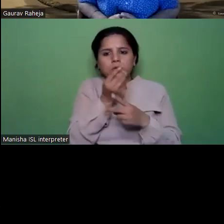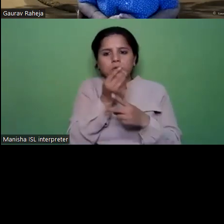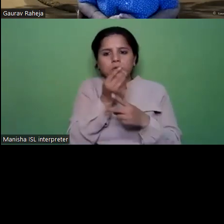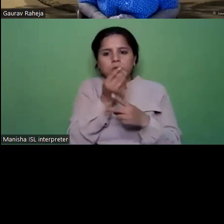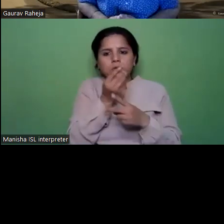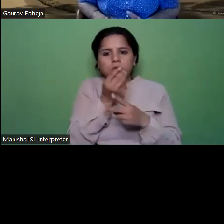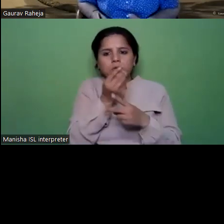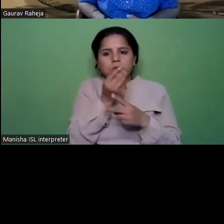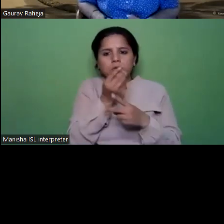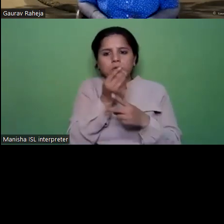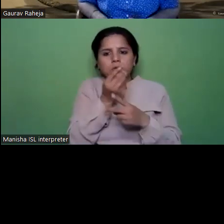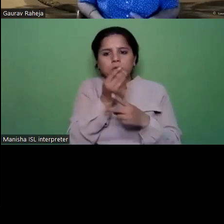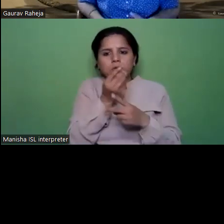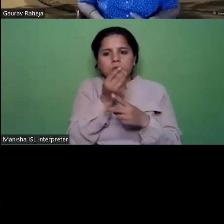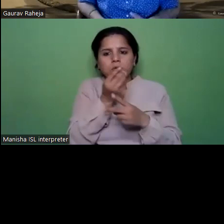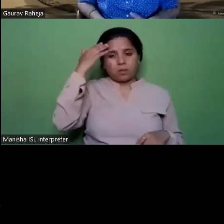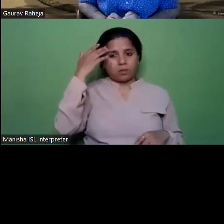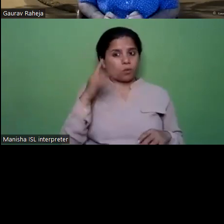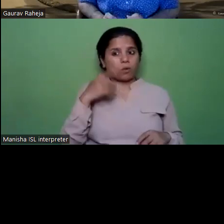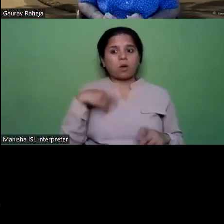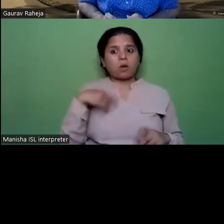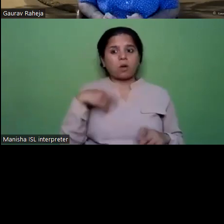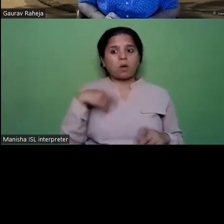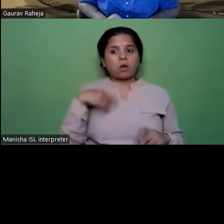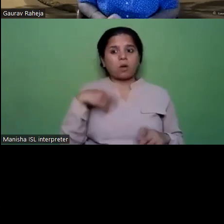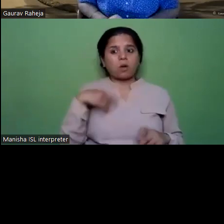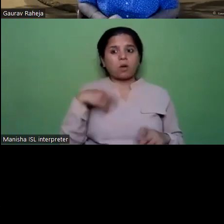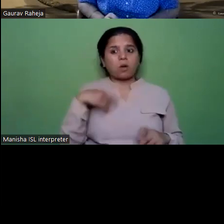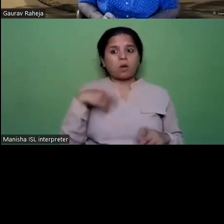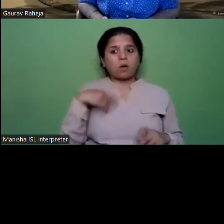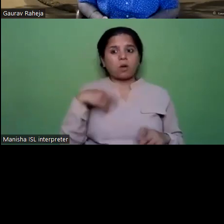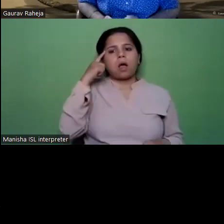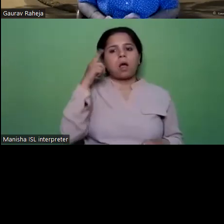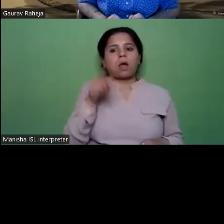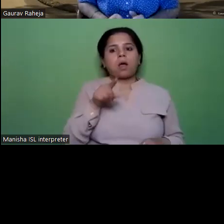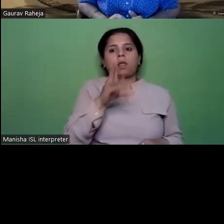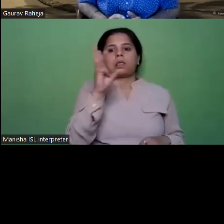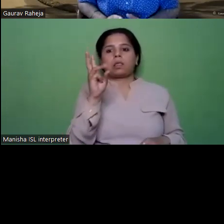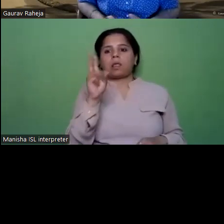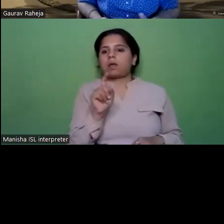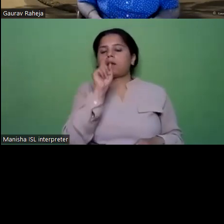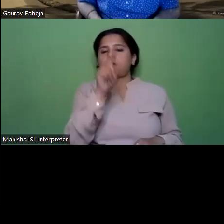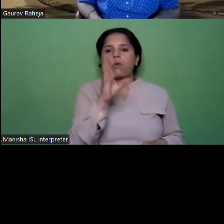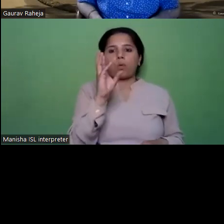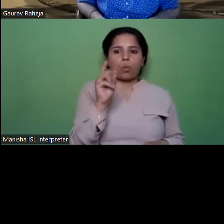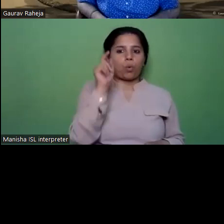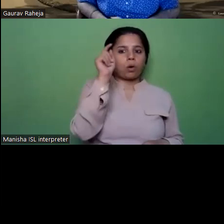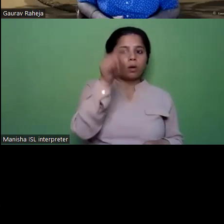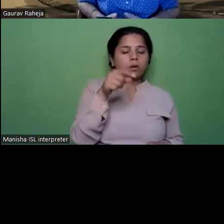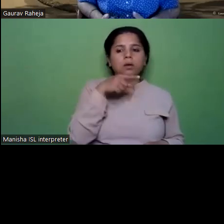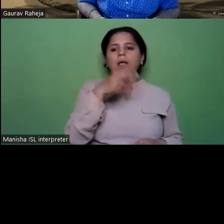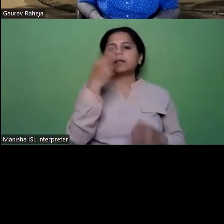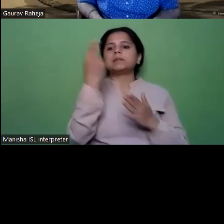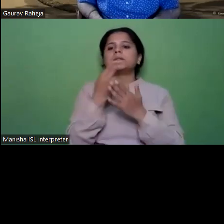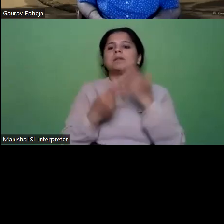do not know the names of the stations, I would just make my thing, I have to go to the third station, fourth station. So design of